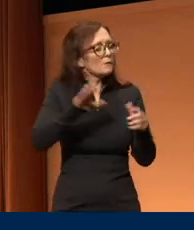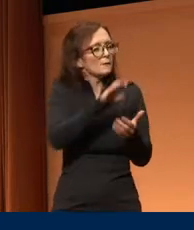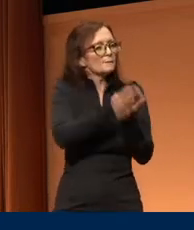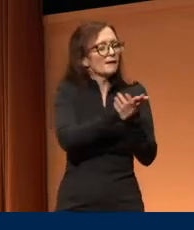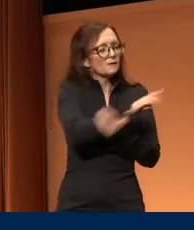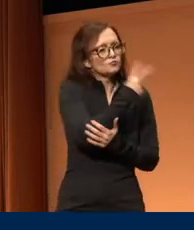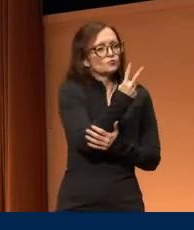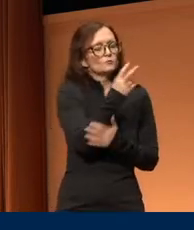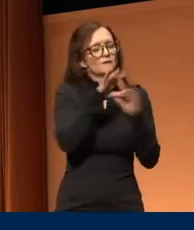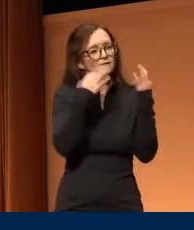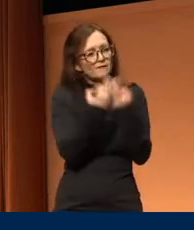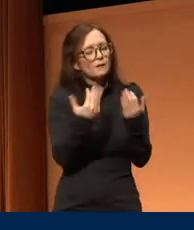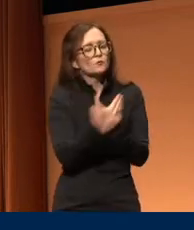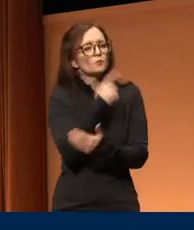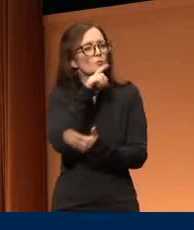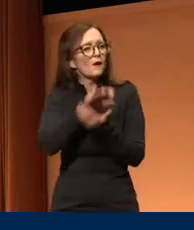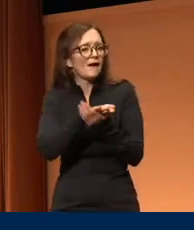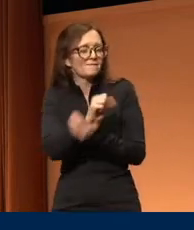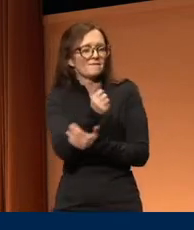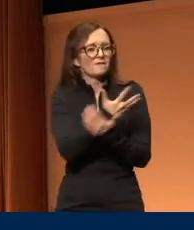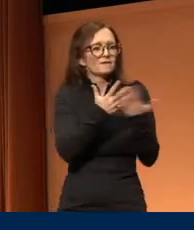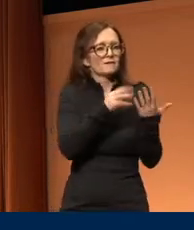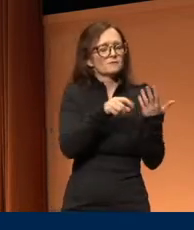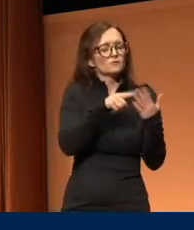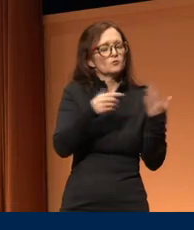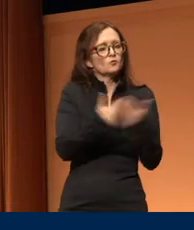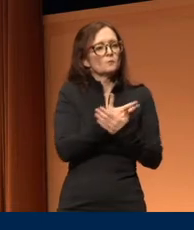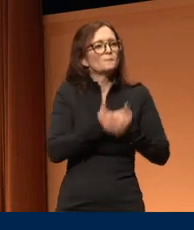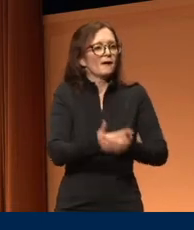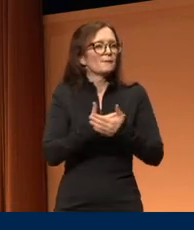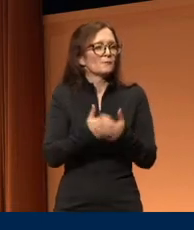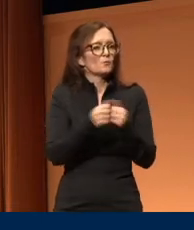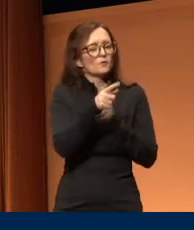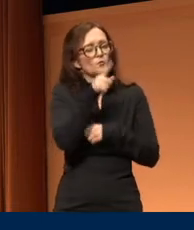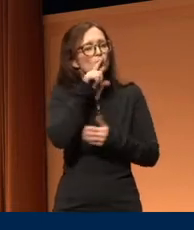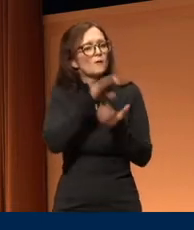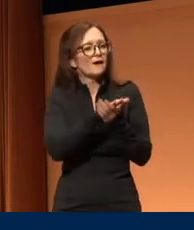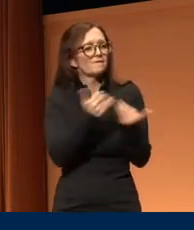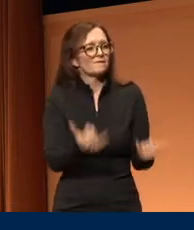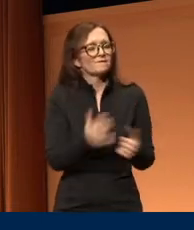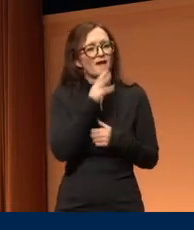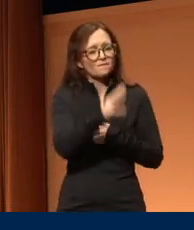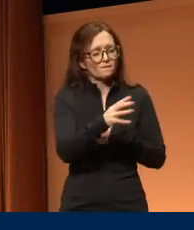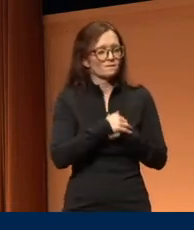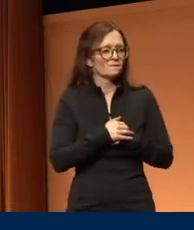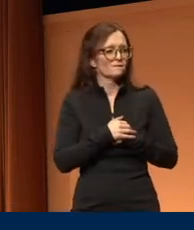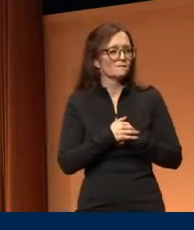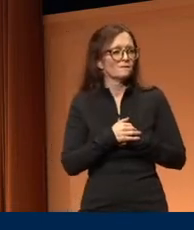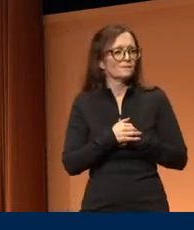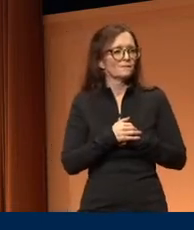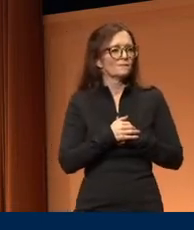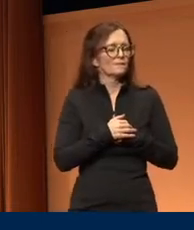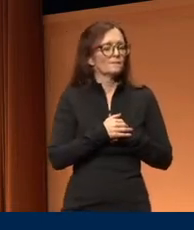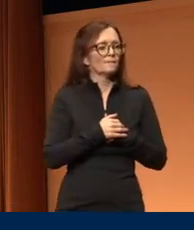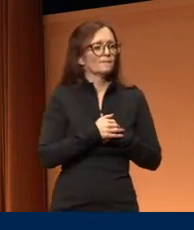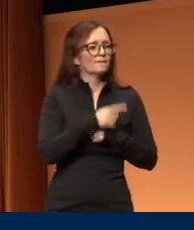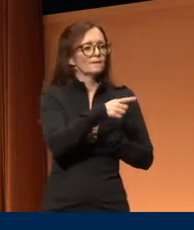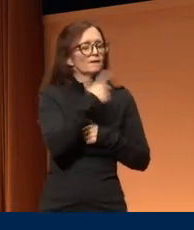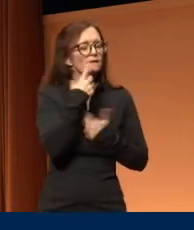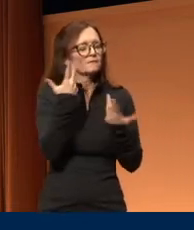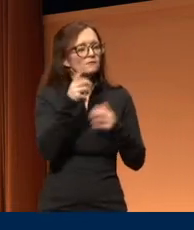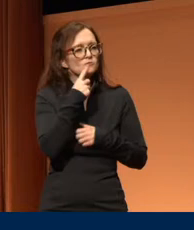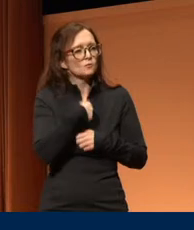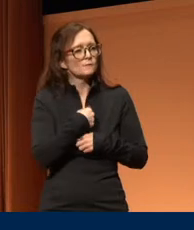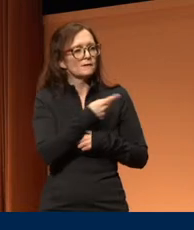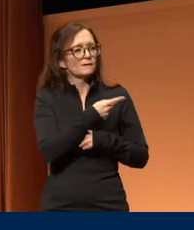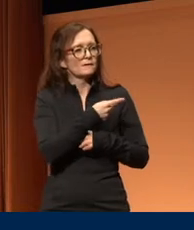his new wife's previous marriage, and a new baby with her now, 5-year-old. He eventually said, tears streaming down his